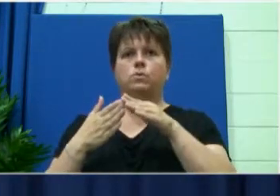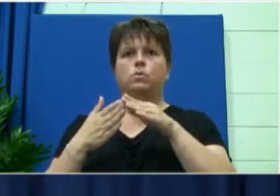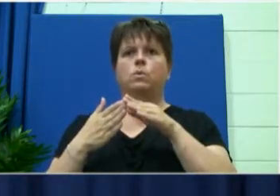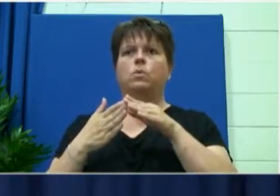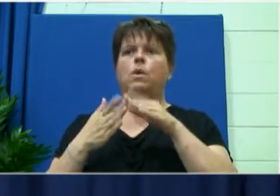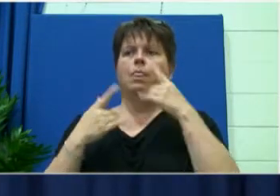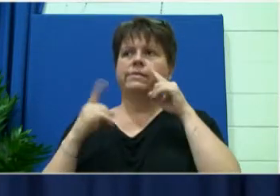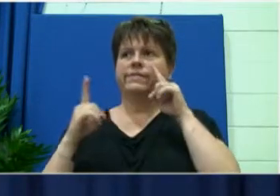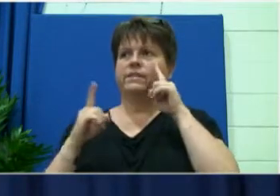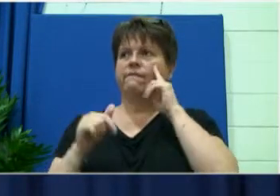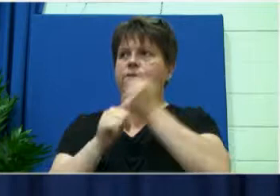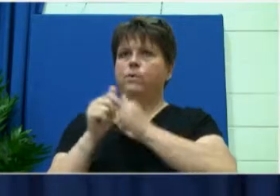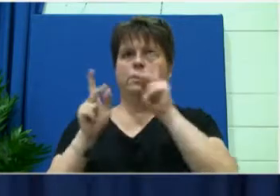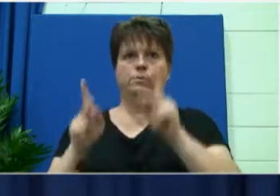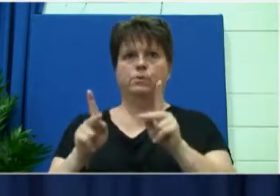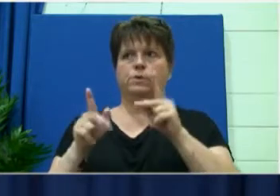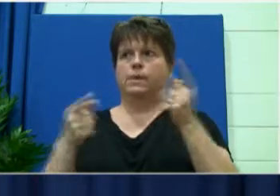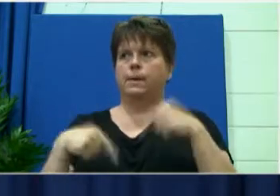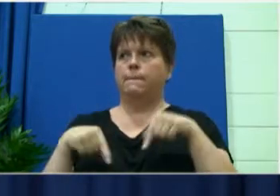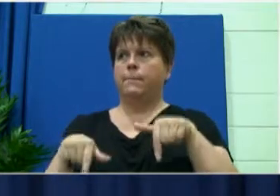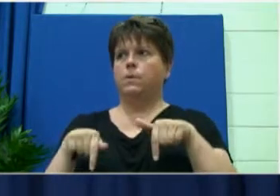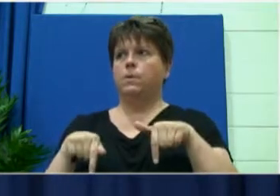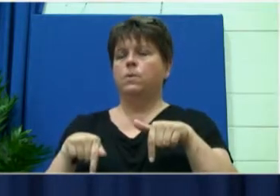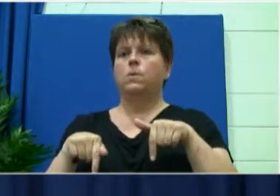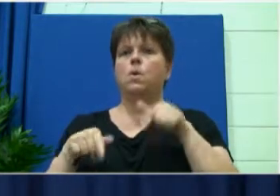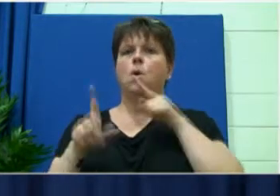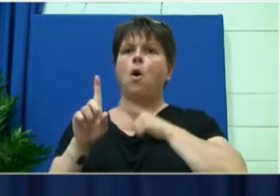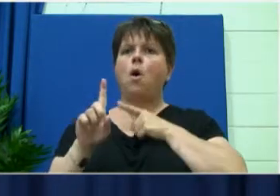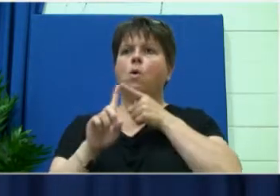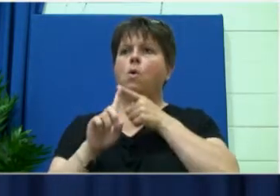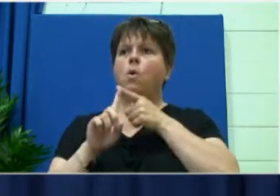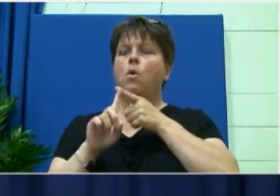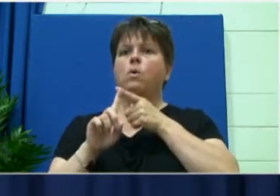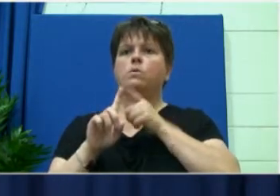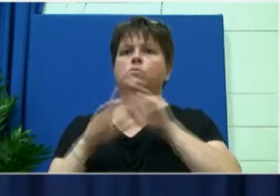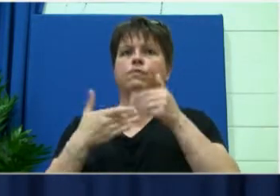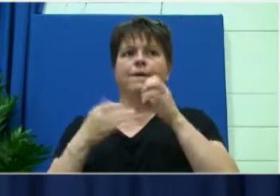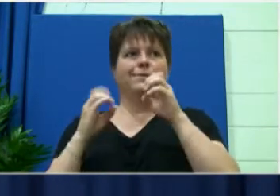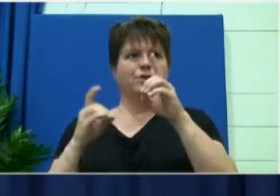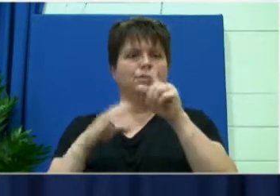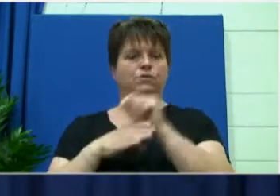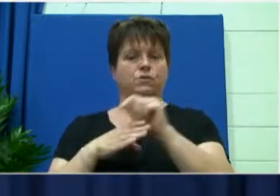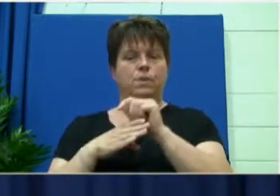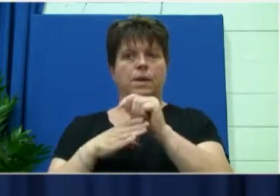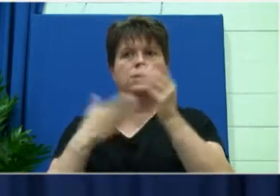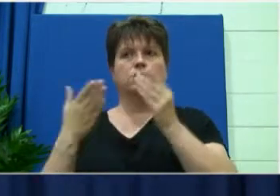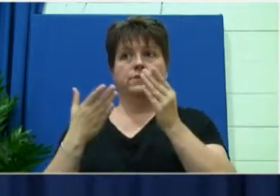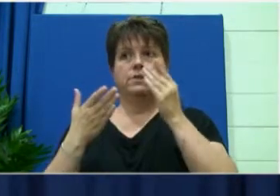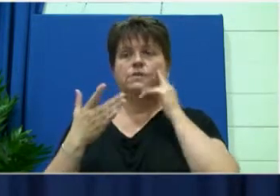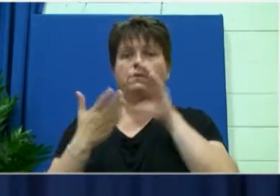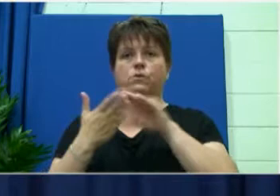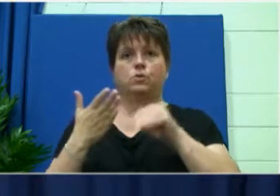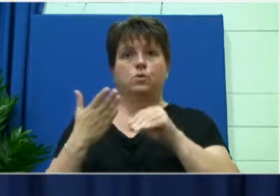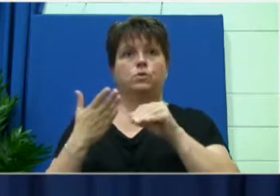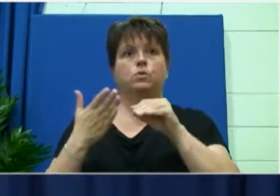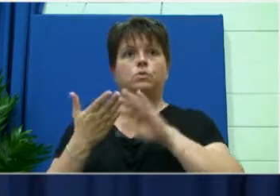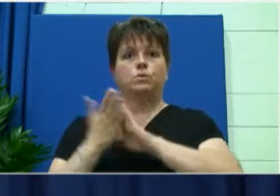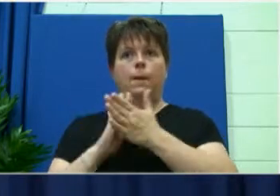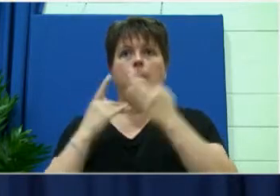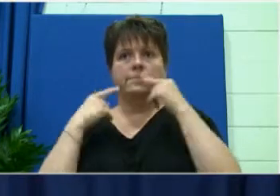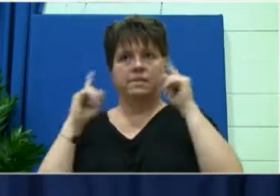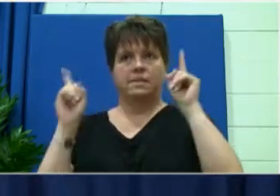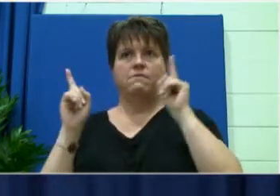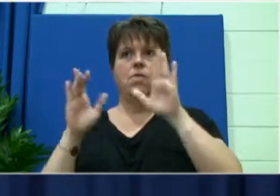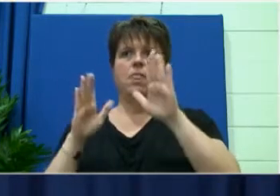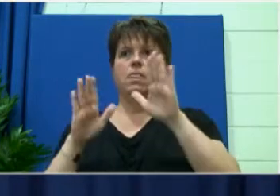of each student. Our mission is to provide the education, training, and services students need to succeed in